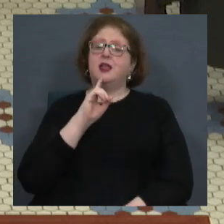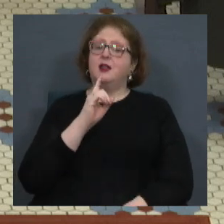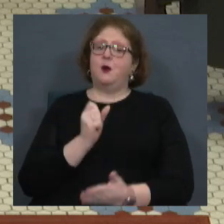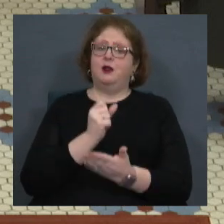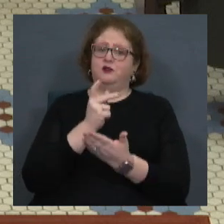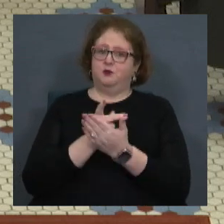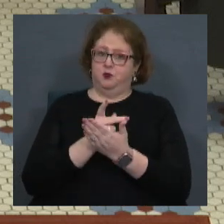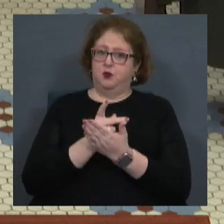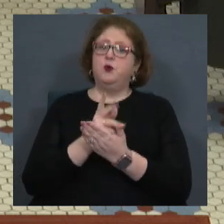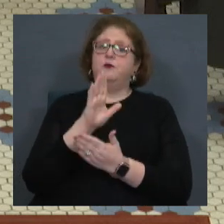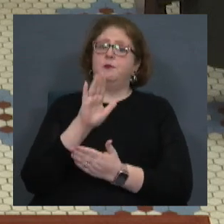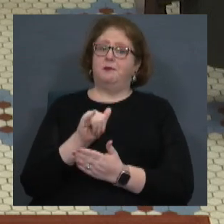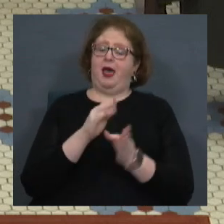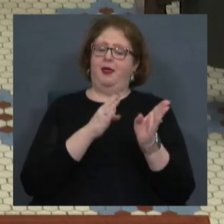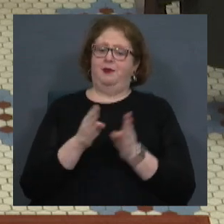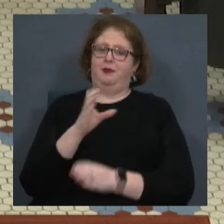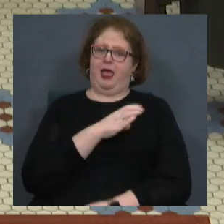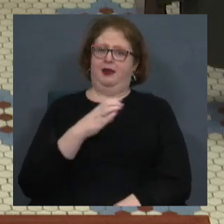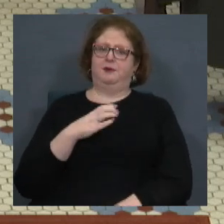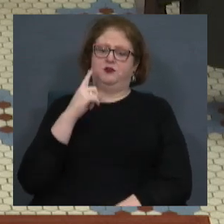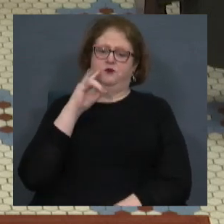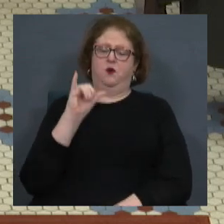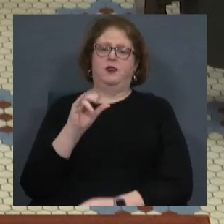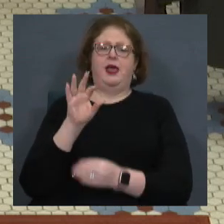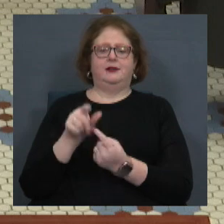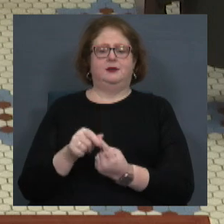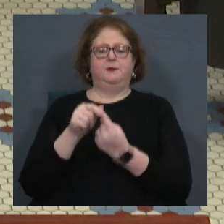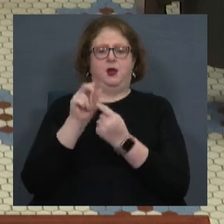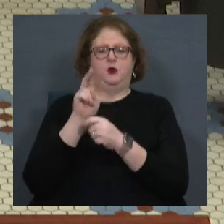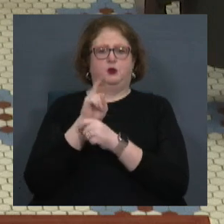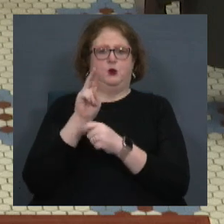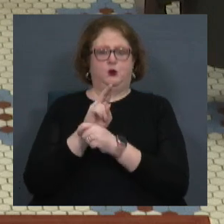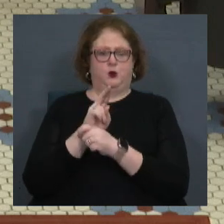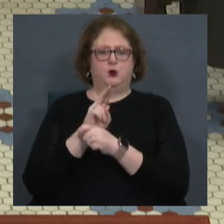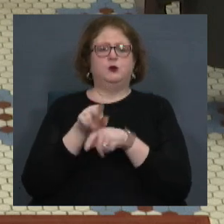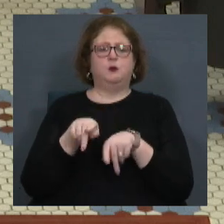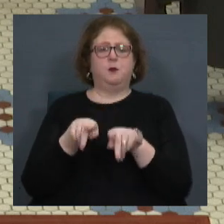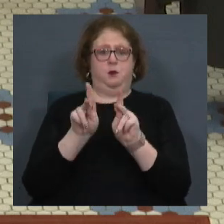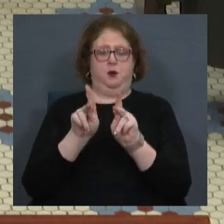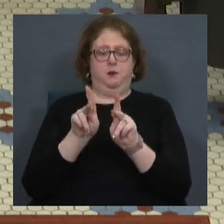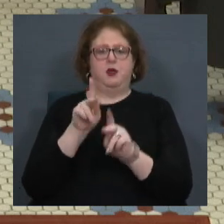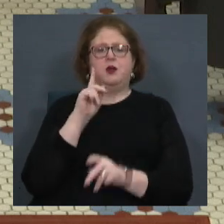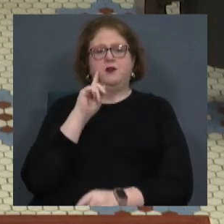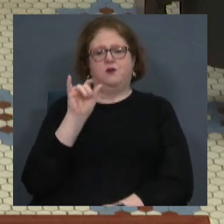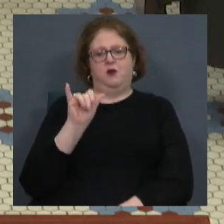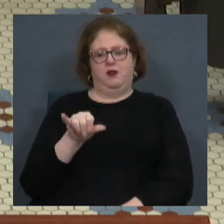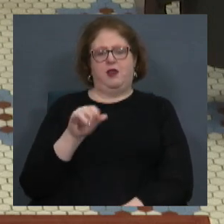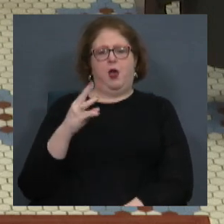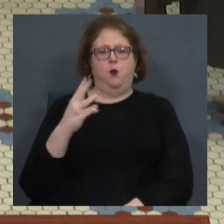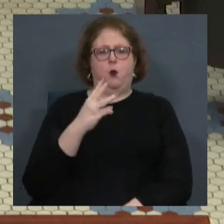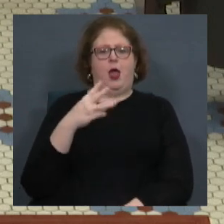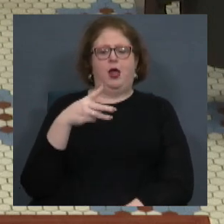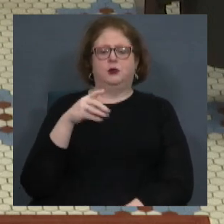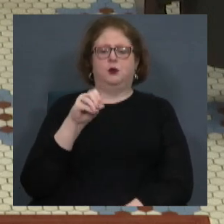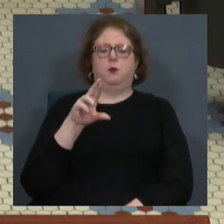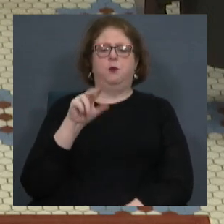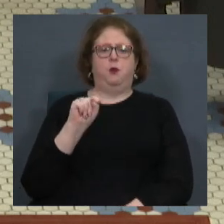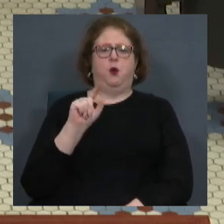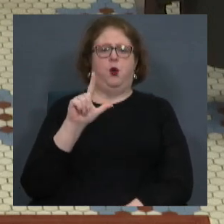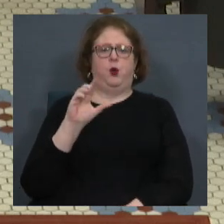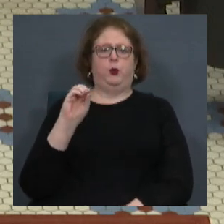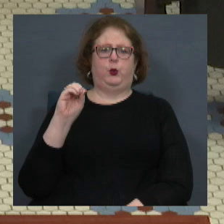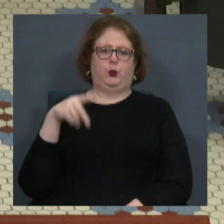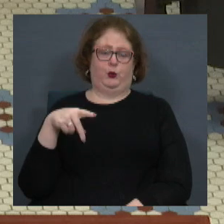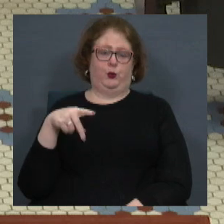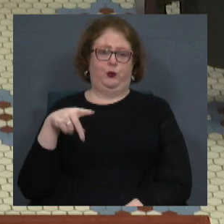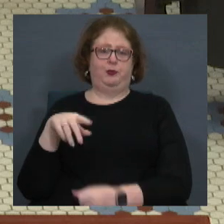on June 13th for 2211 Westport Loop. I would like to start by giving you a